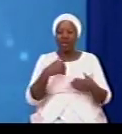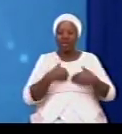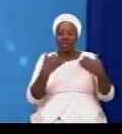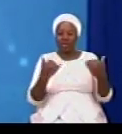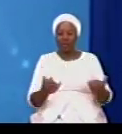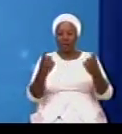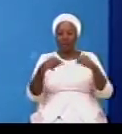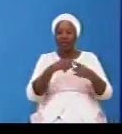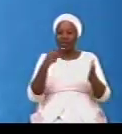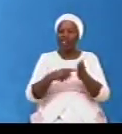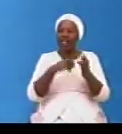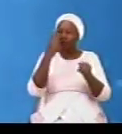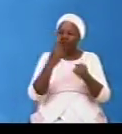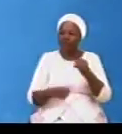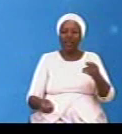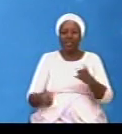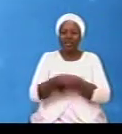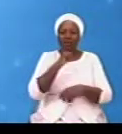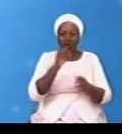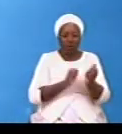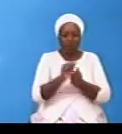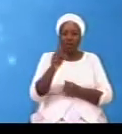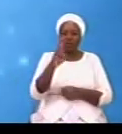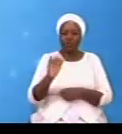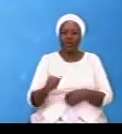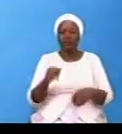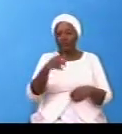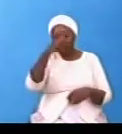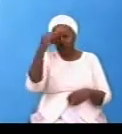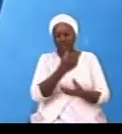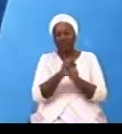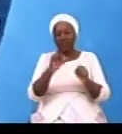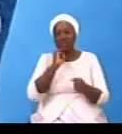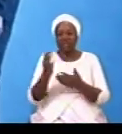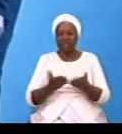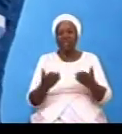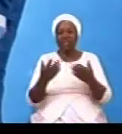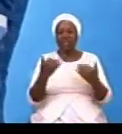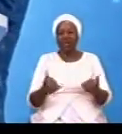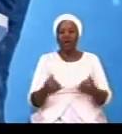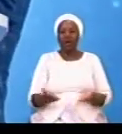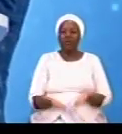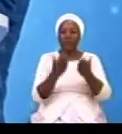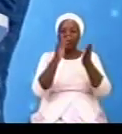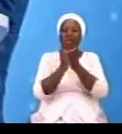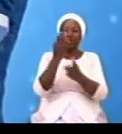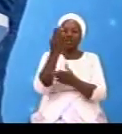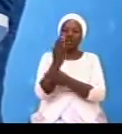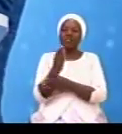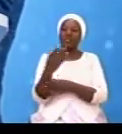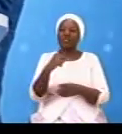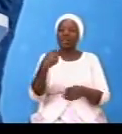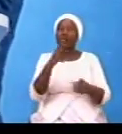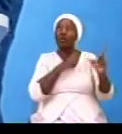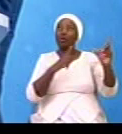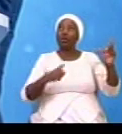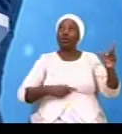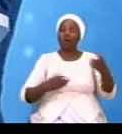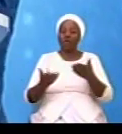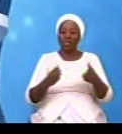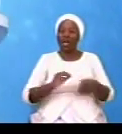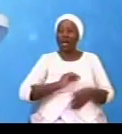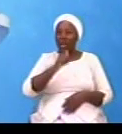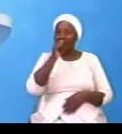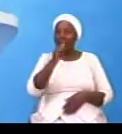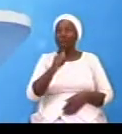is available here. Raise up that hand. Raise up that hand and say, Lord, here I am. I want your salvation. Lord, here